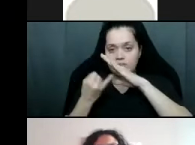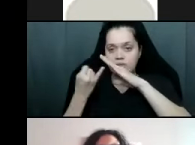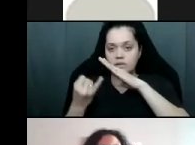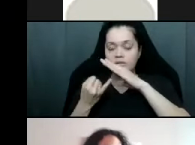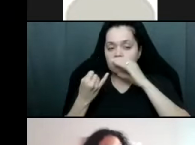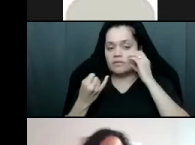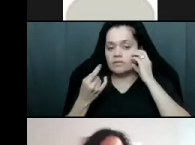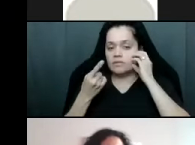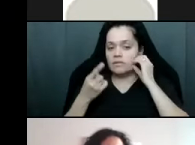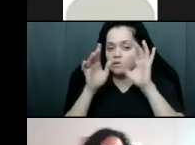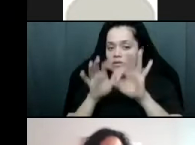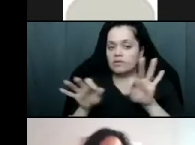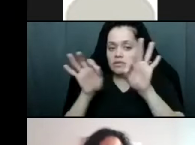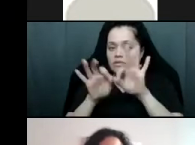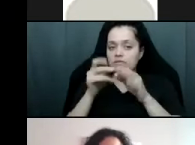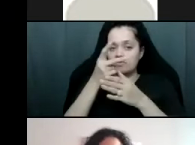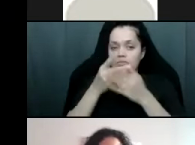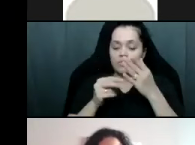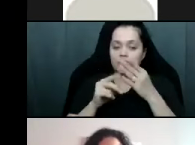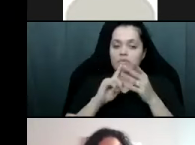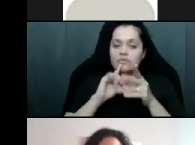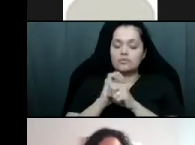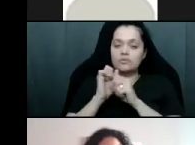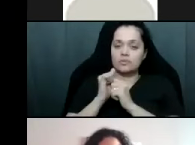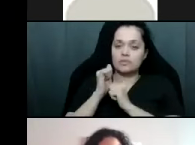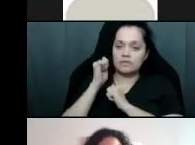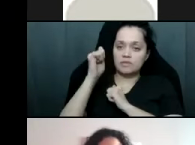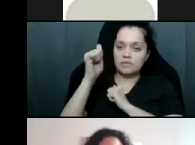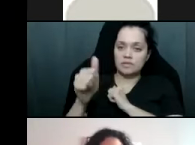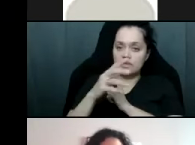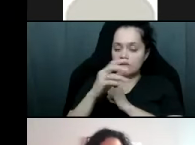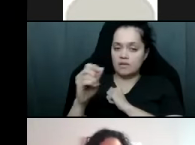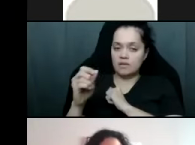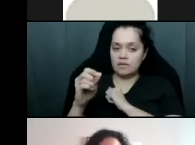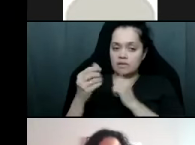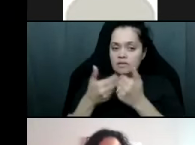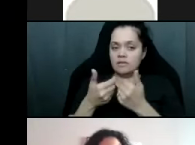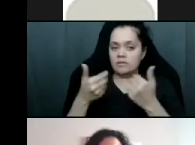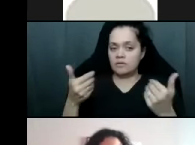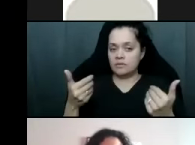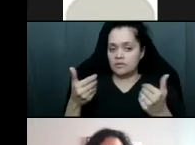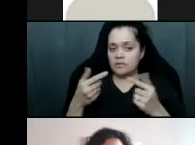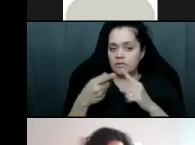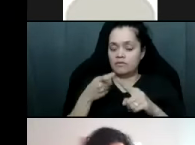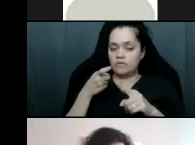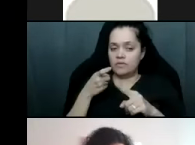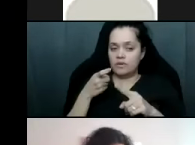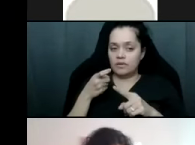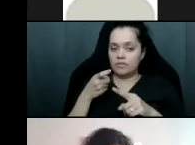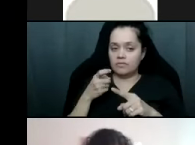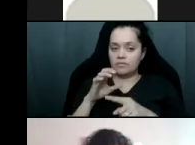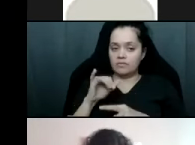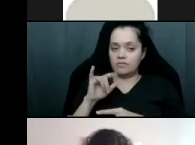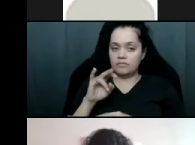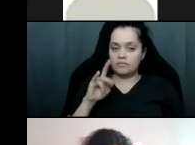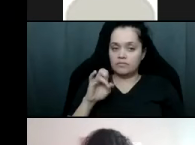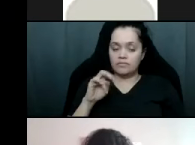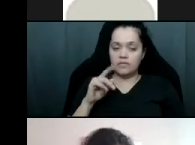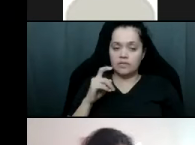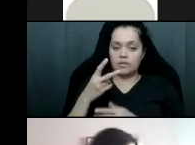was significant both in actual distance and in separation from civilization, so that both